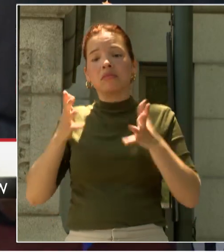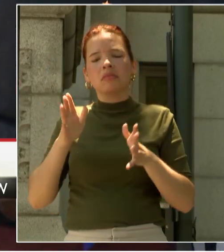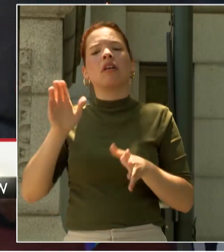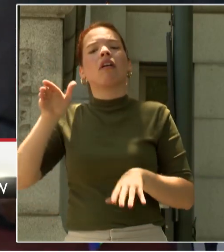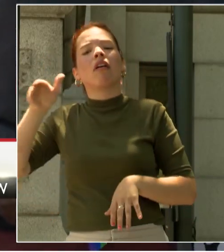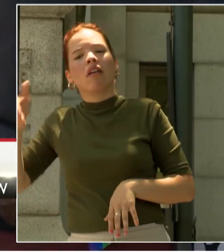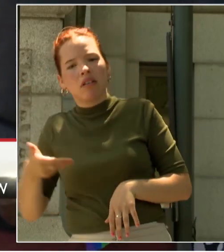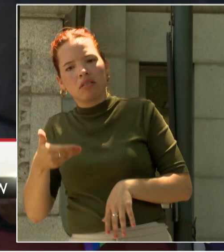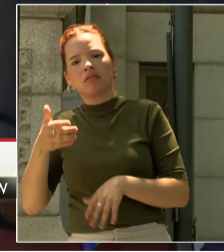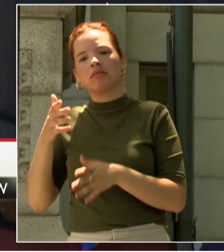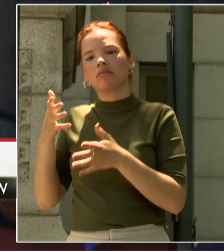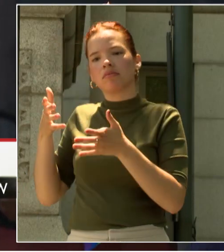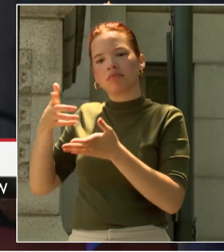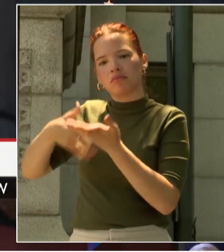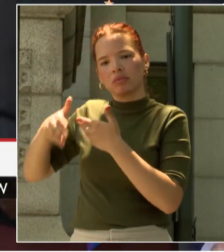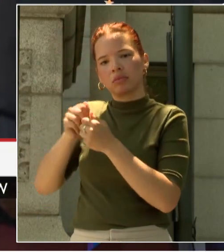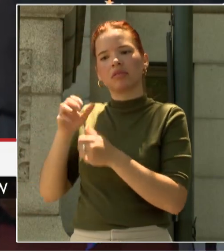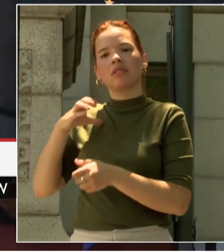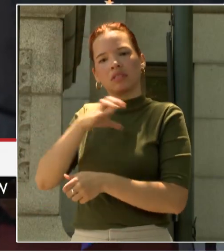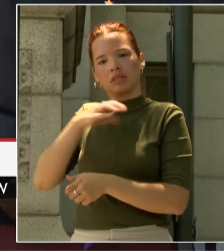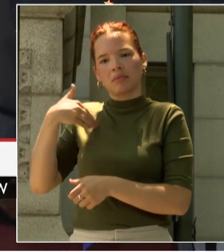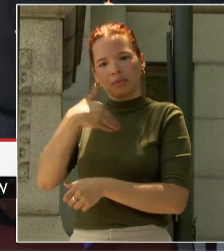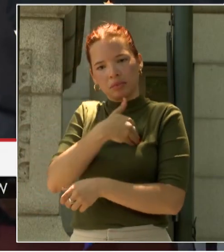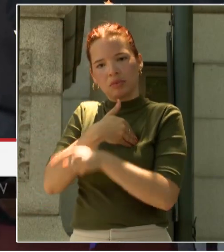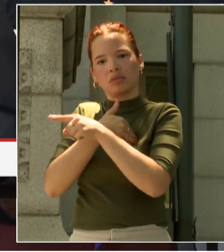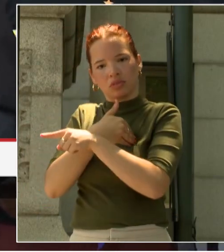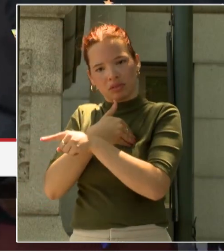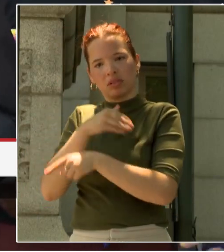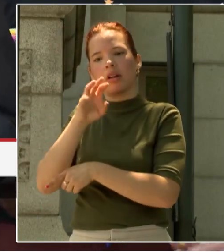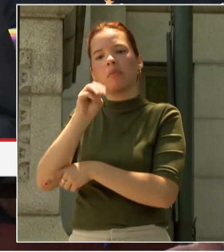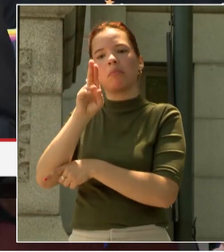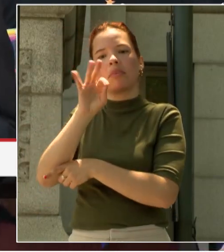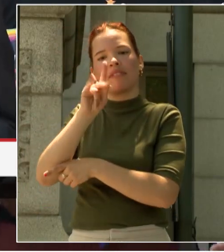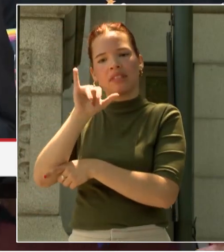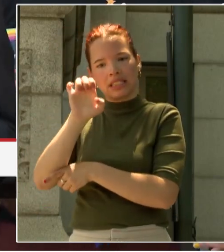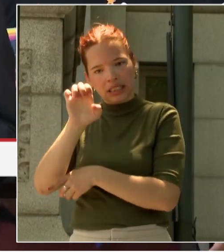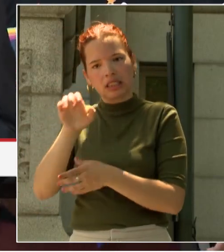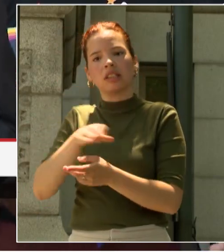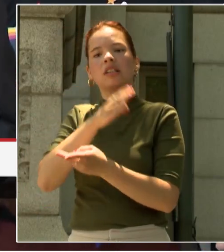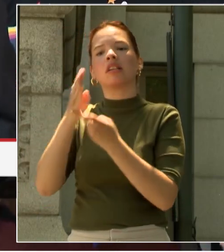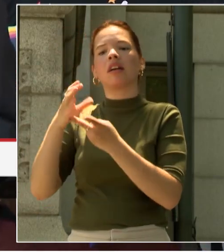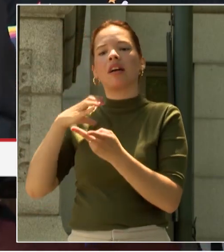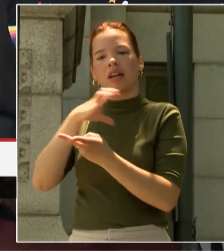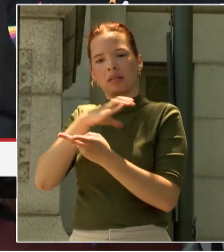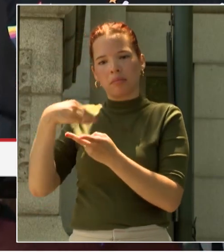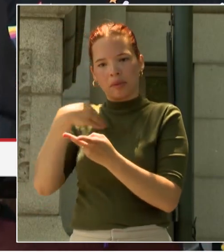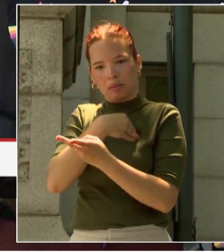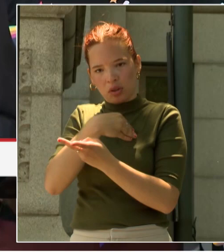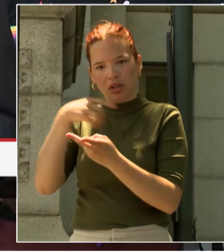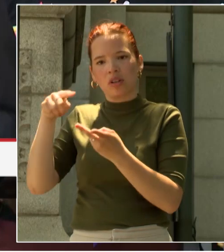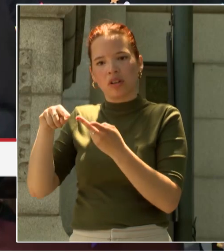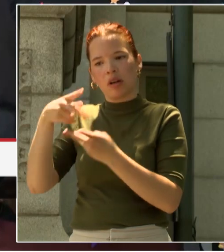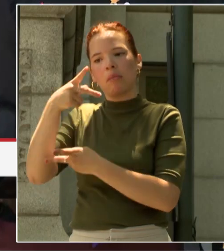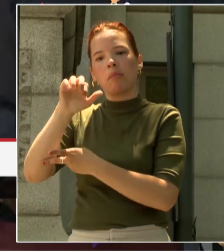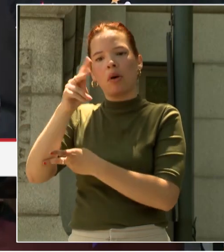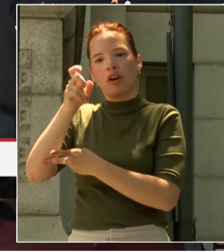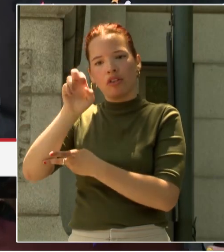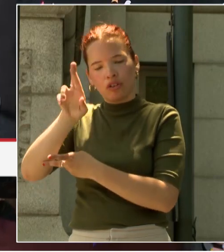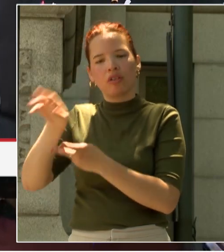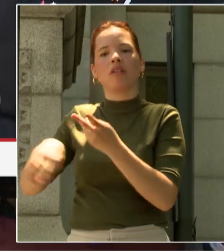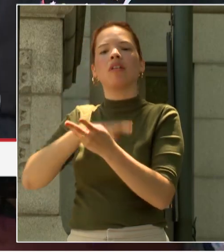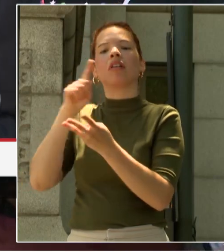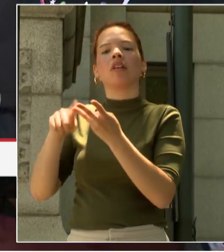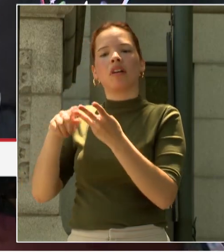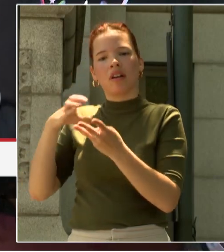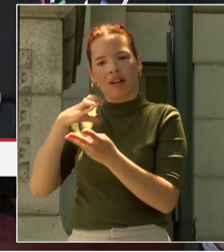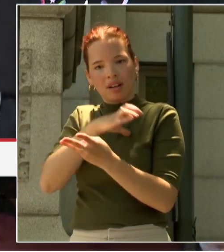Councilmember McDuffie at large, Councilmember Parker, Zachary Parker from Ward 5, Councilmember Allen from Ward 6, Councilmember